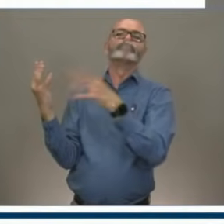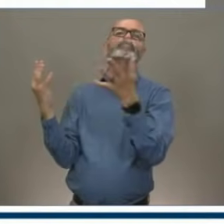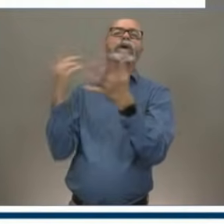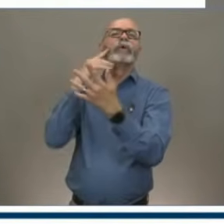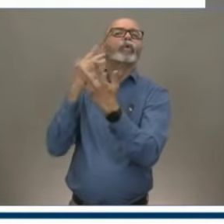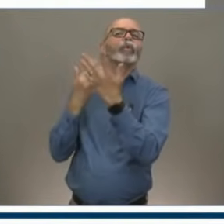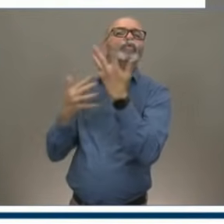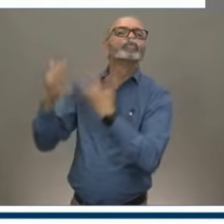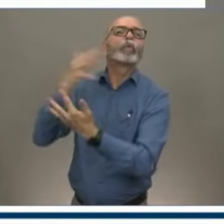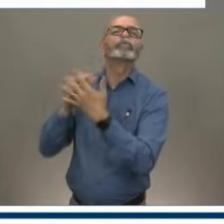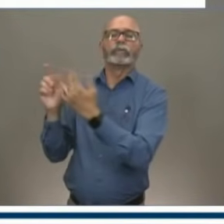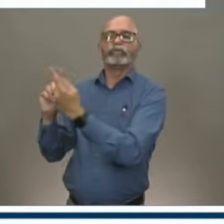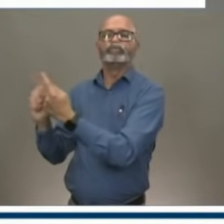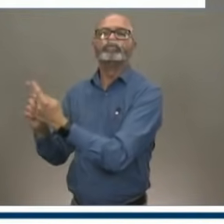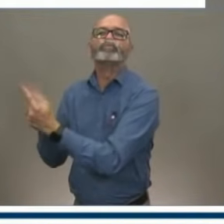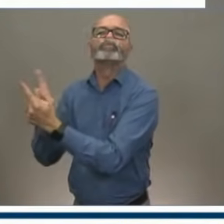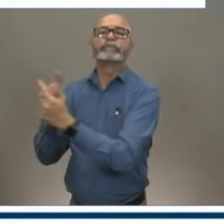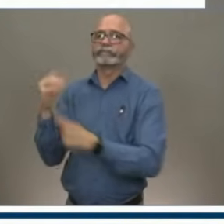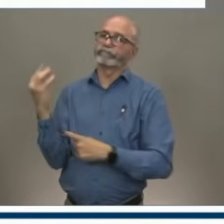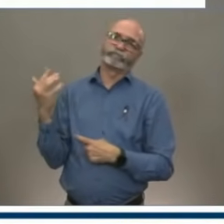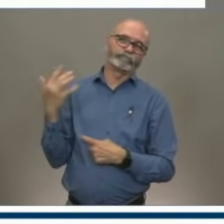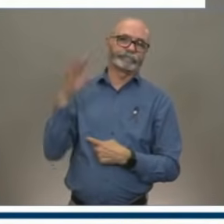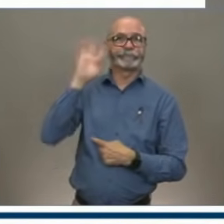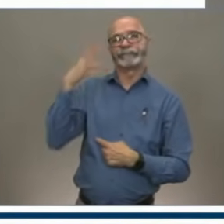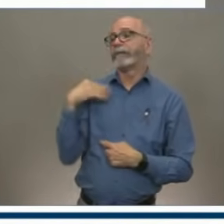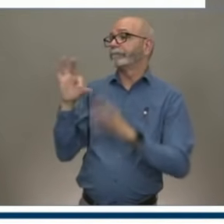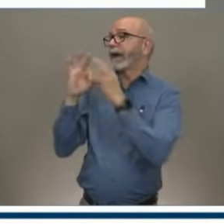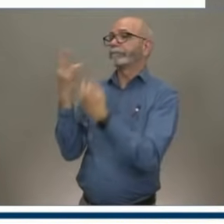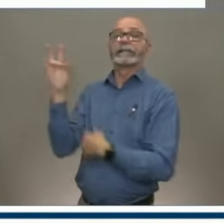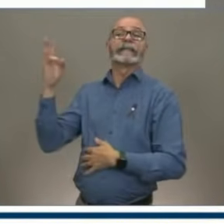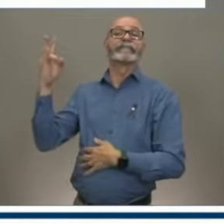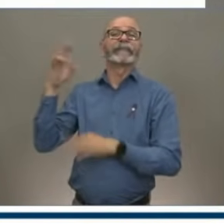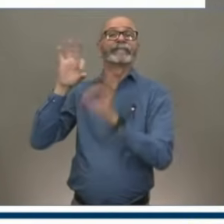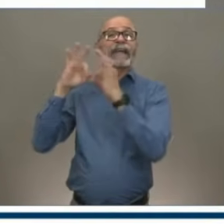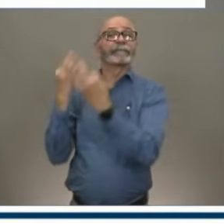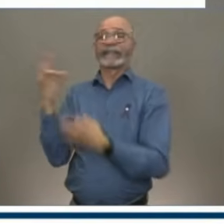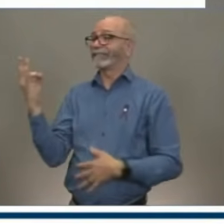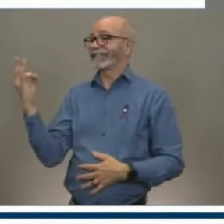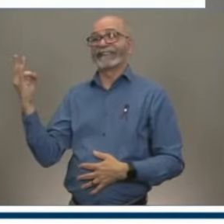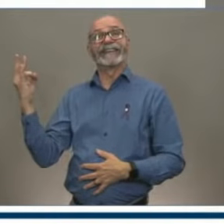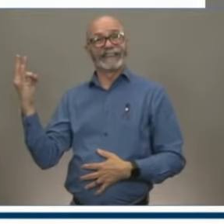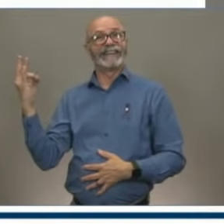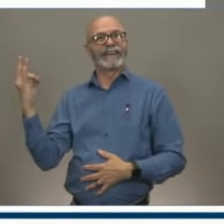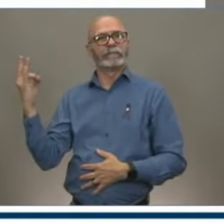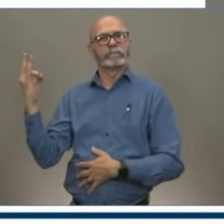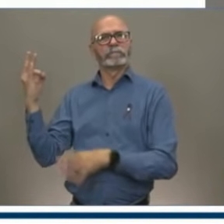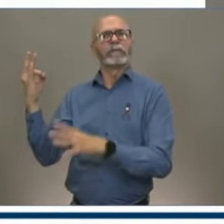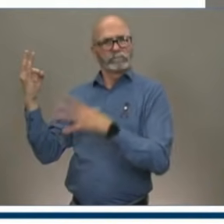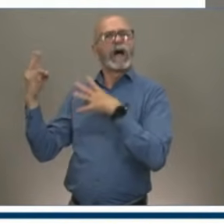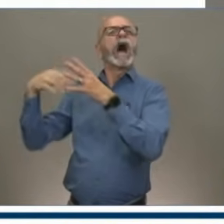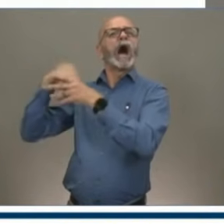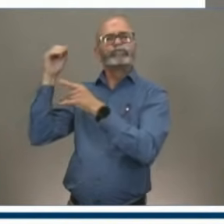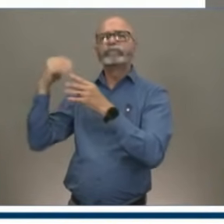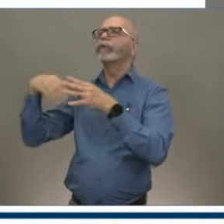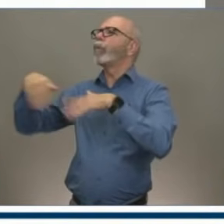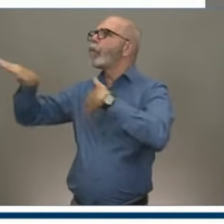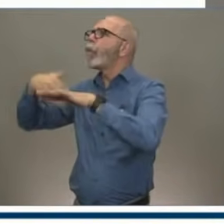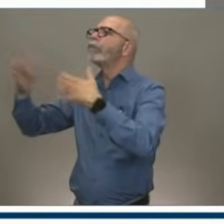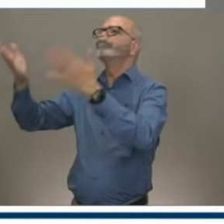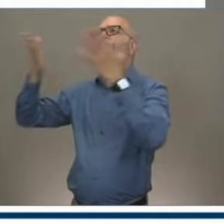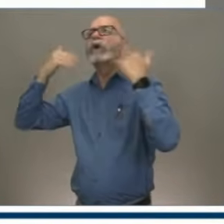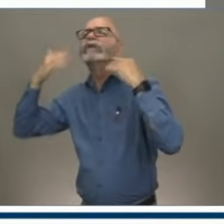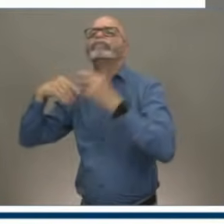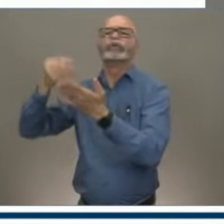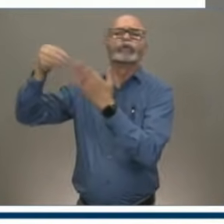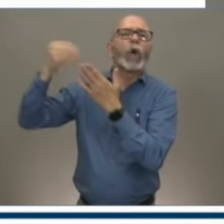that if there's a family of 7 people that they can't go out for a walk together as a family. But when they get together socially, anything